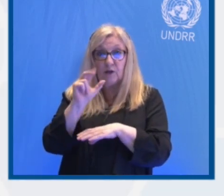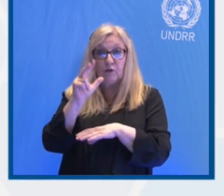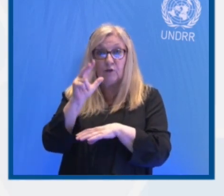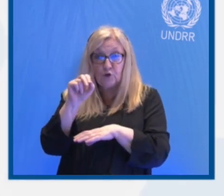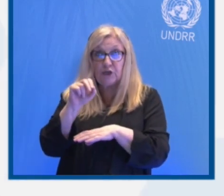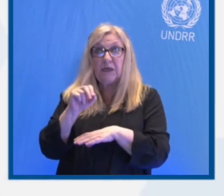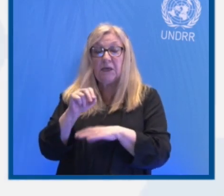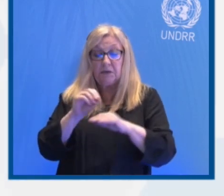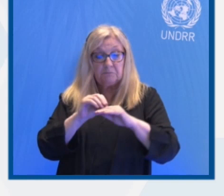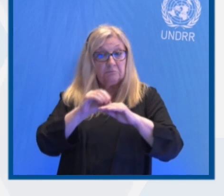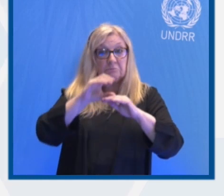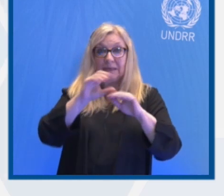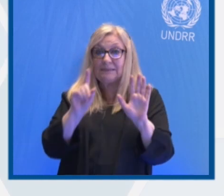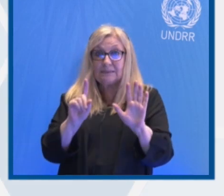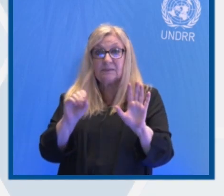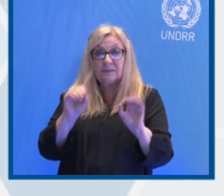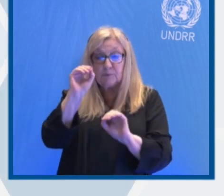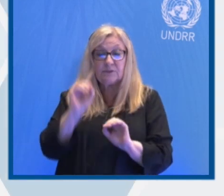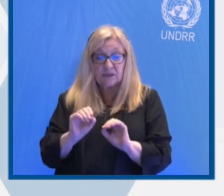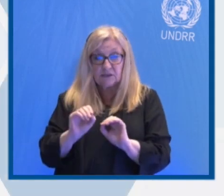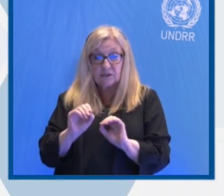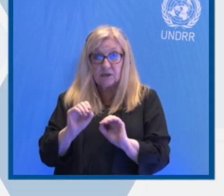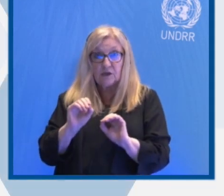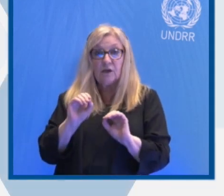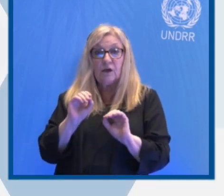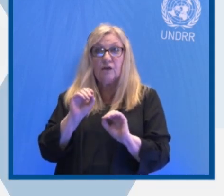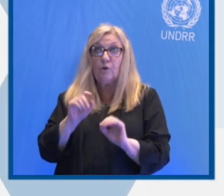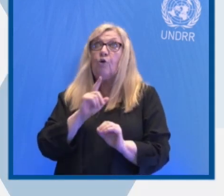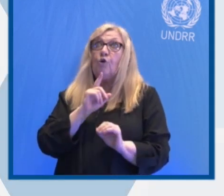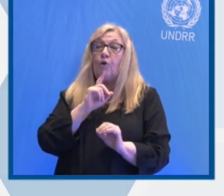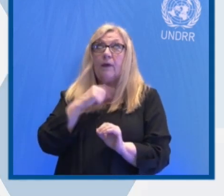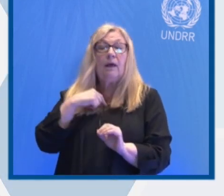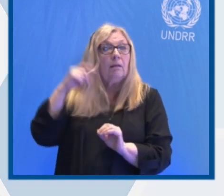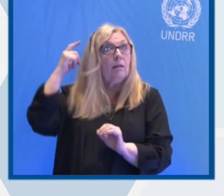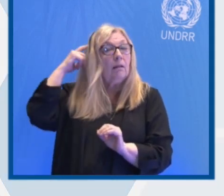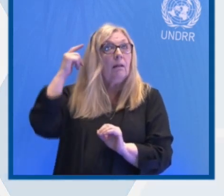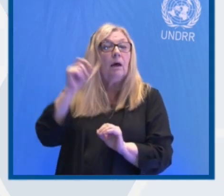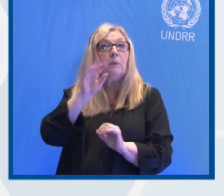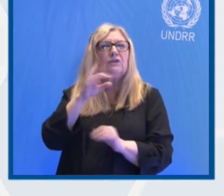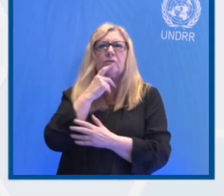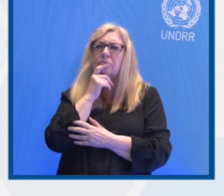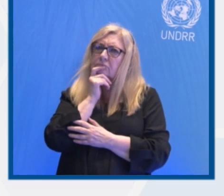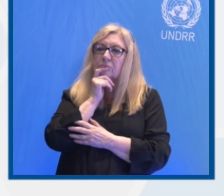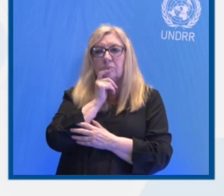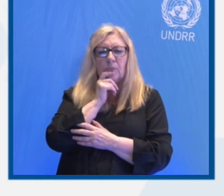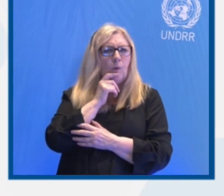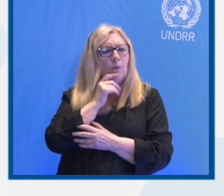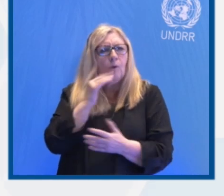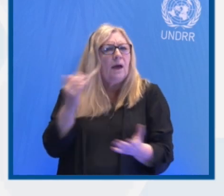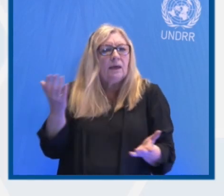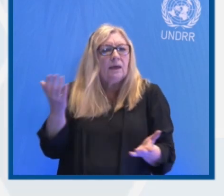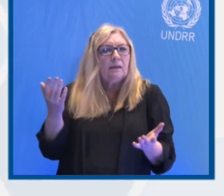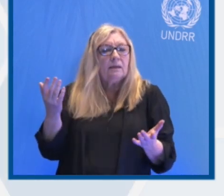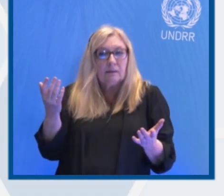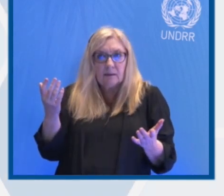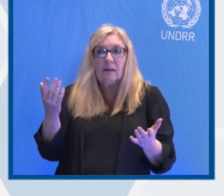least. And from our perspective, the real question we have is, why can't it be so that every invested asset